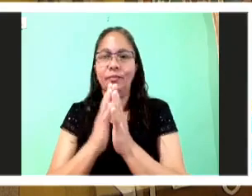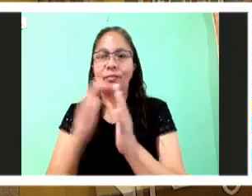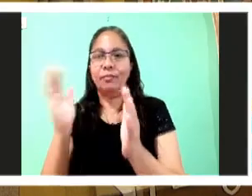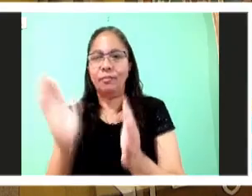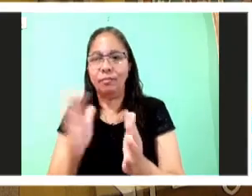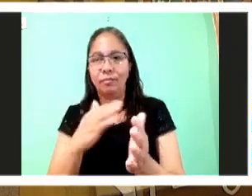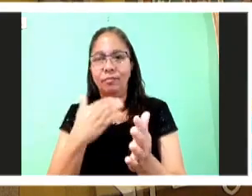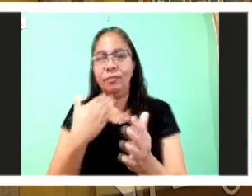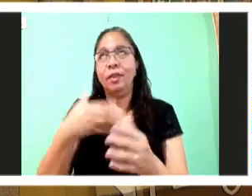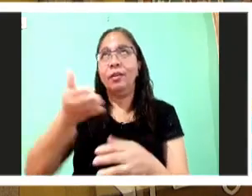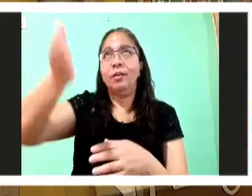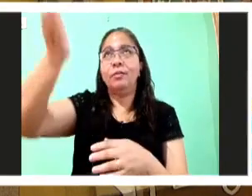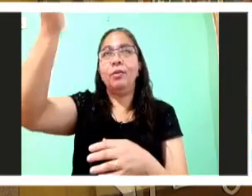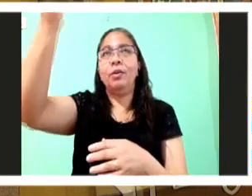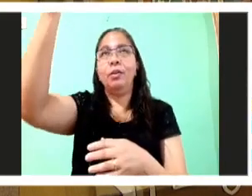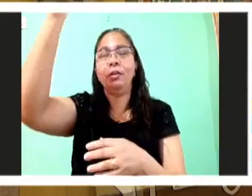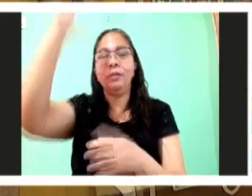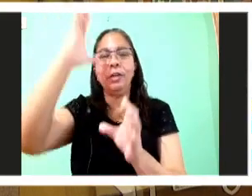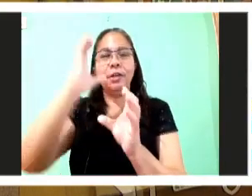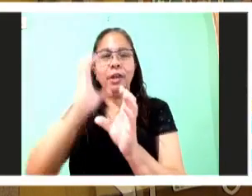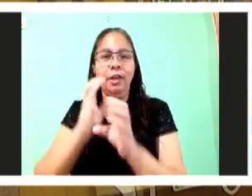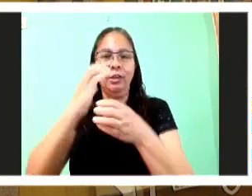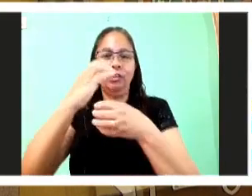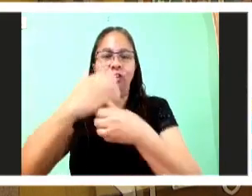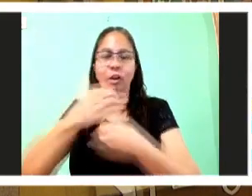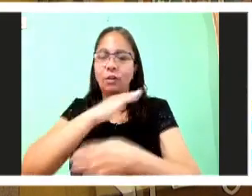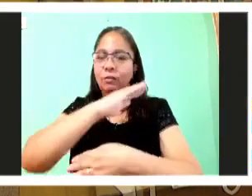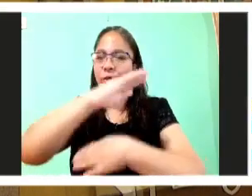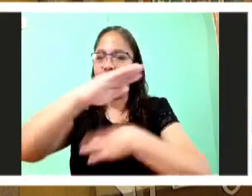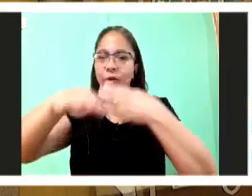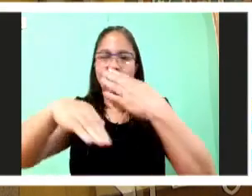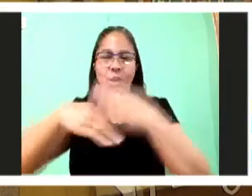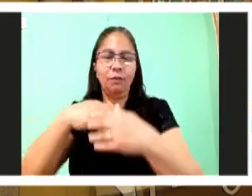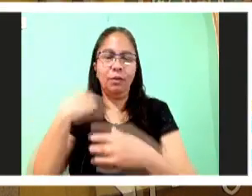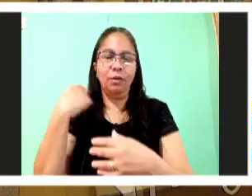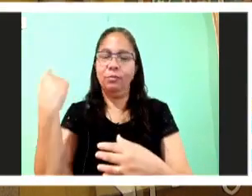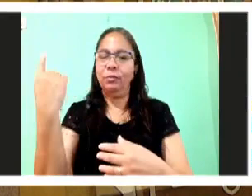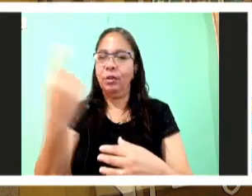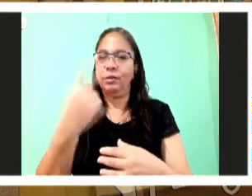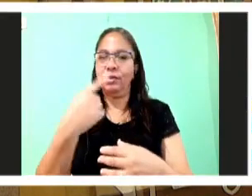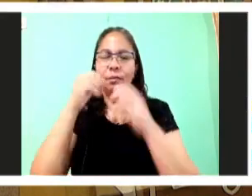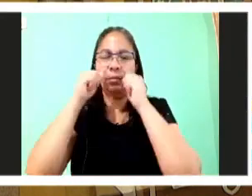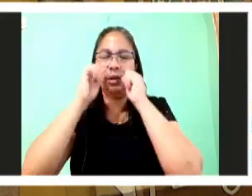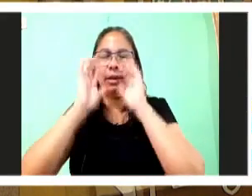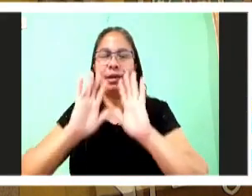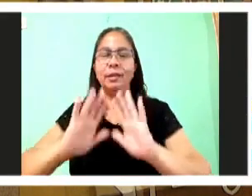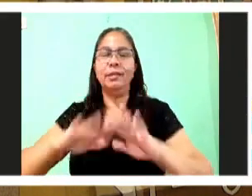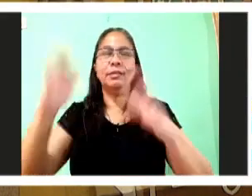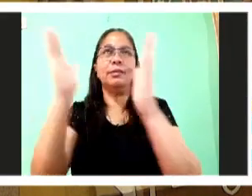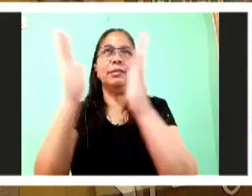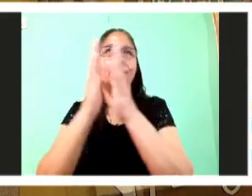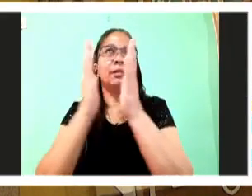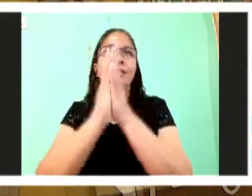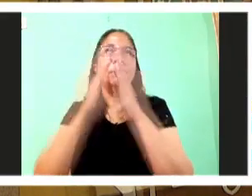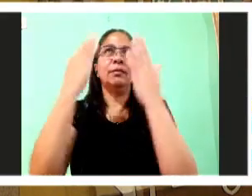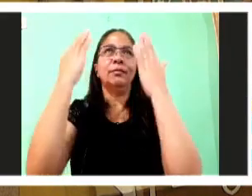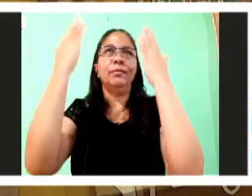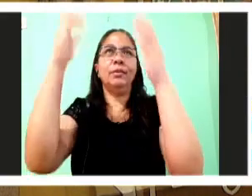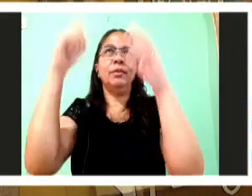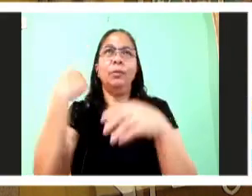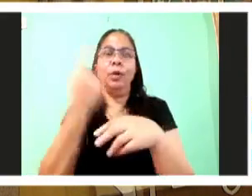O God of all creation, forever blessed and praised, we have